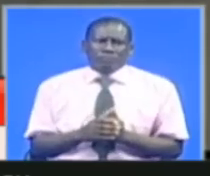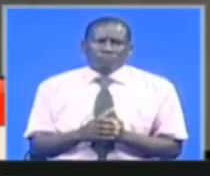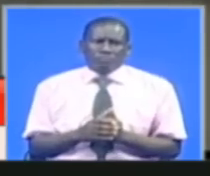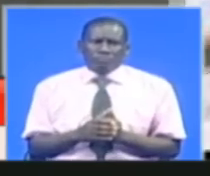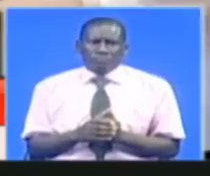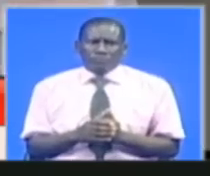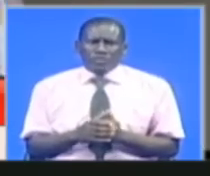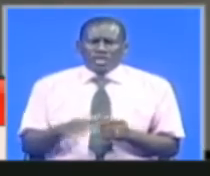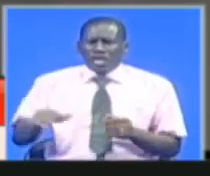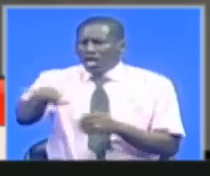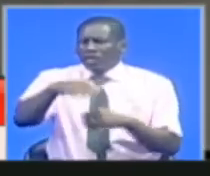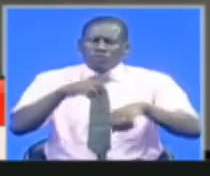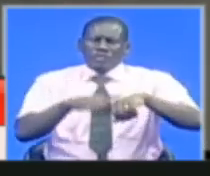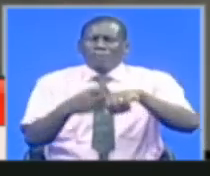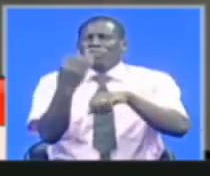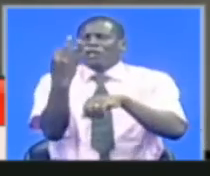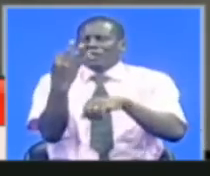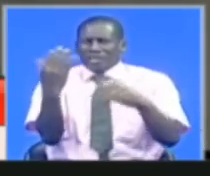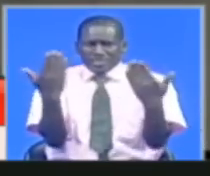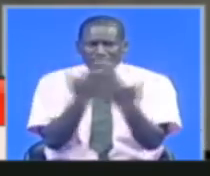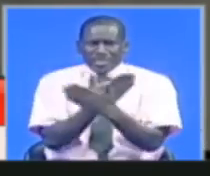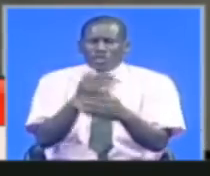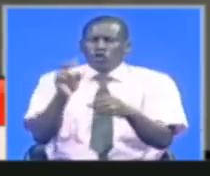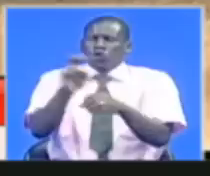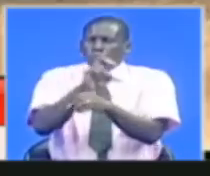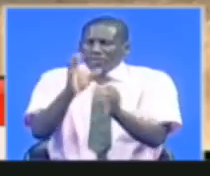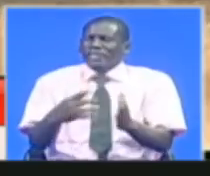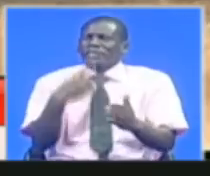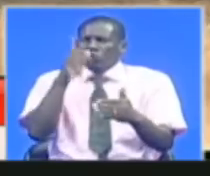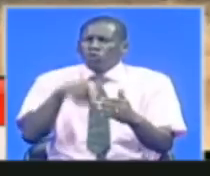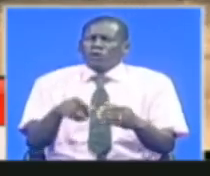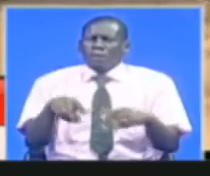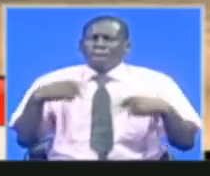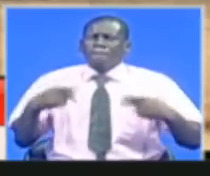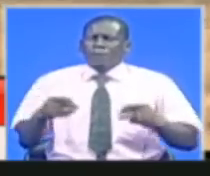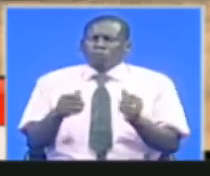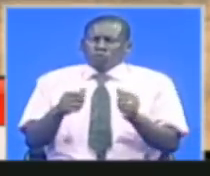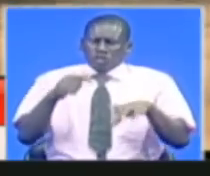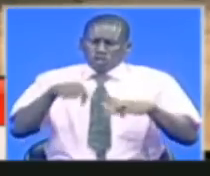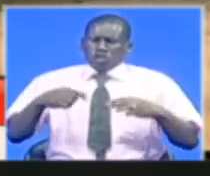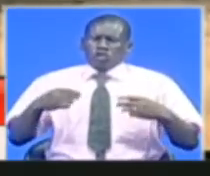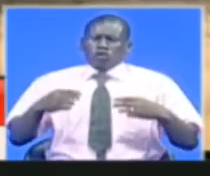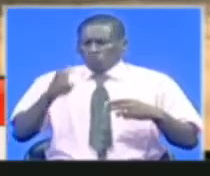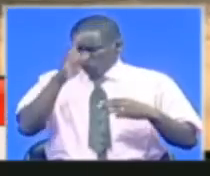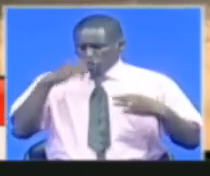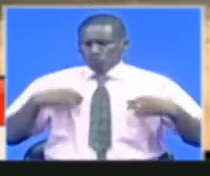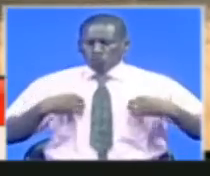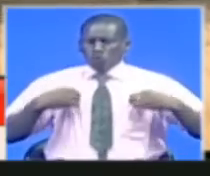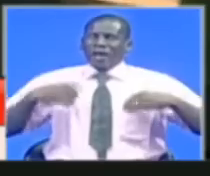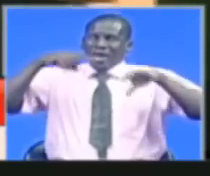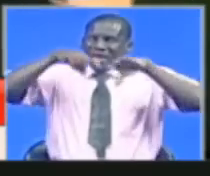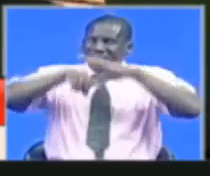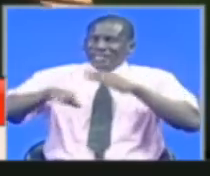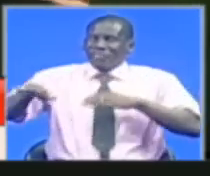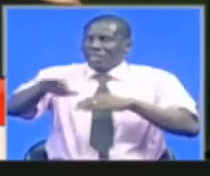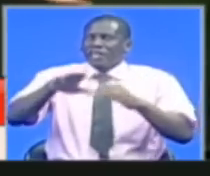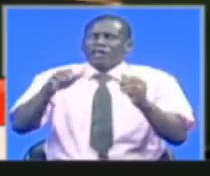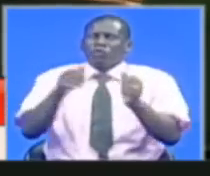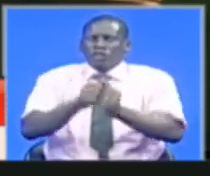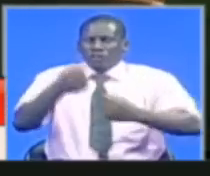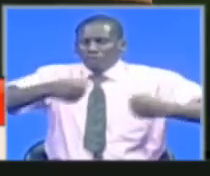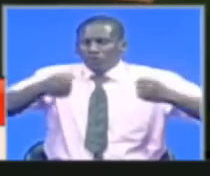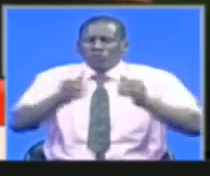At about 3 a.m., witnesses say assailants dressed in police gear stormed the compound in an armored vehicle and